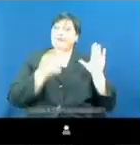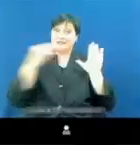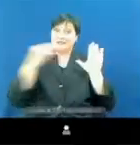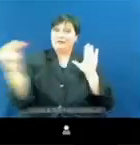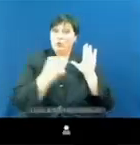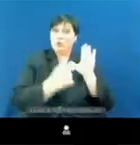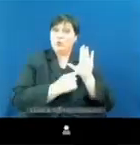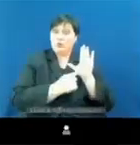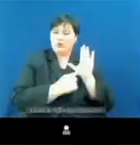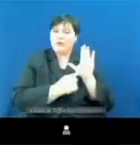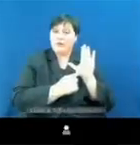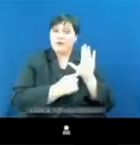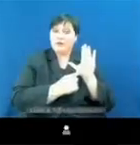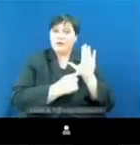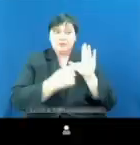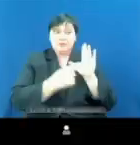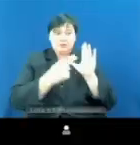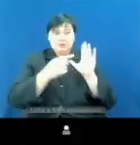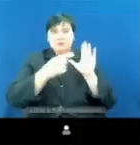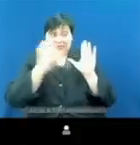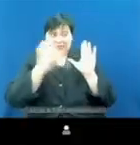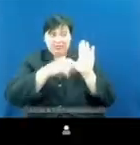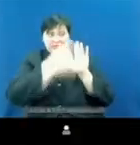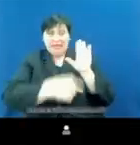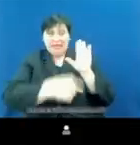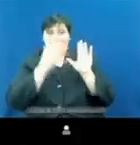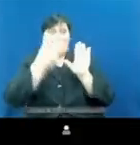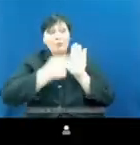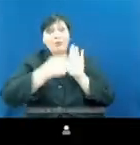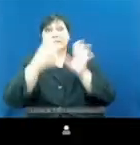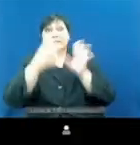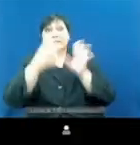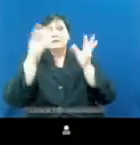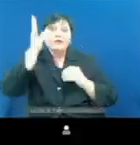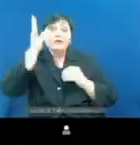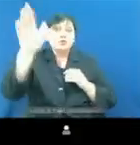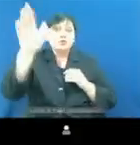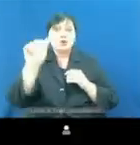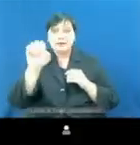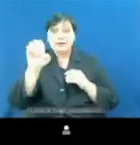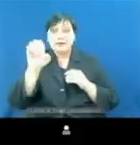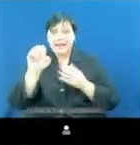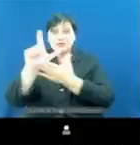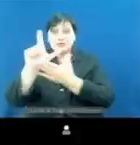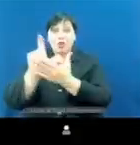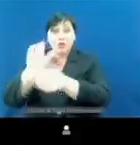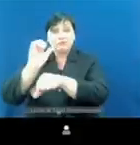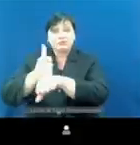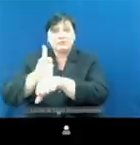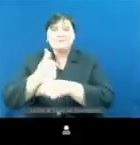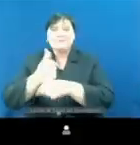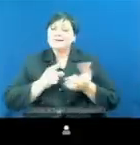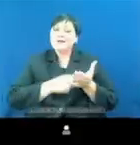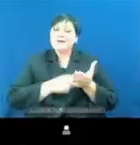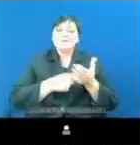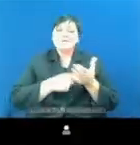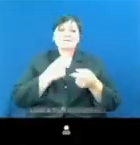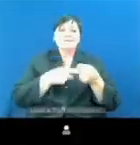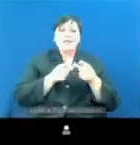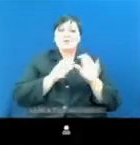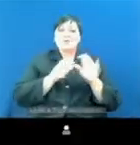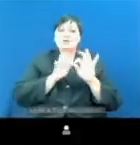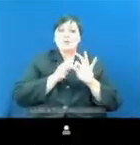to define future case law, and how it is that at times sign language interpreters have to make a